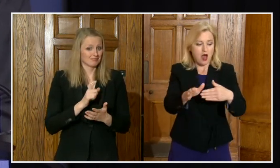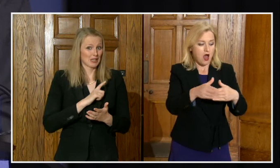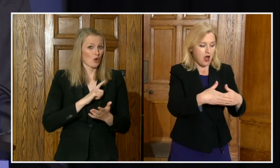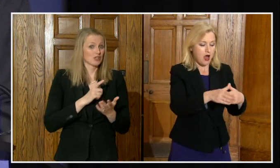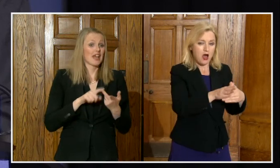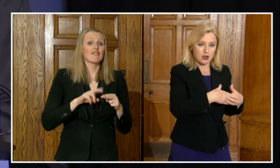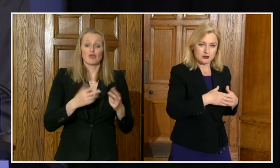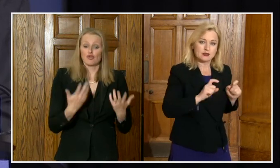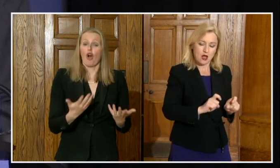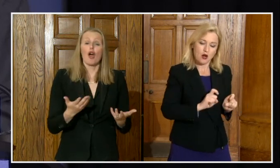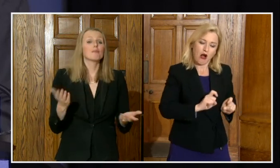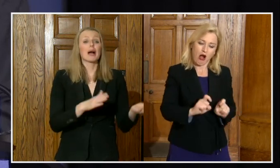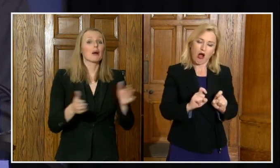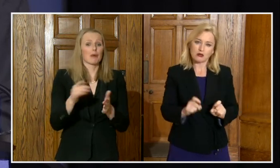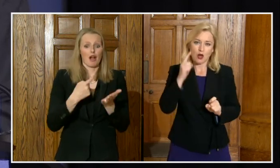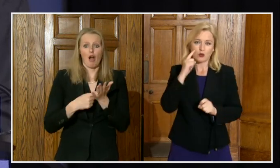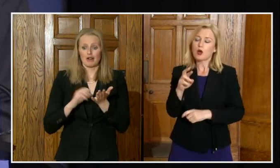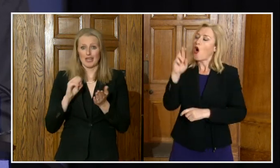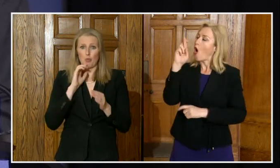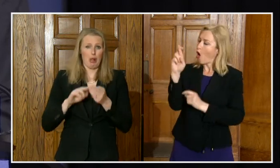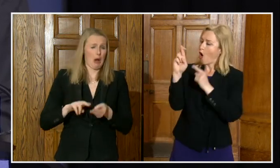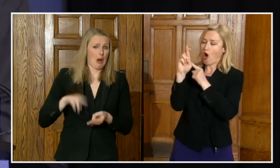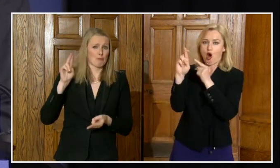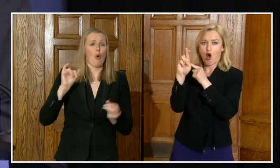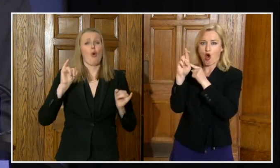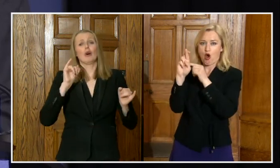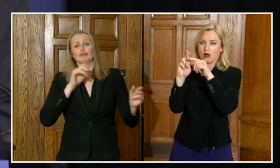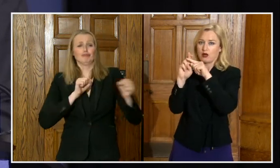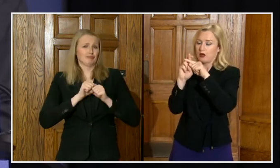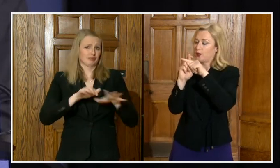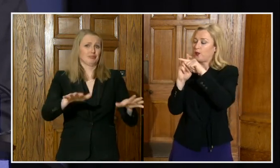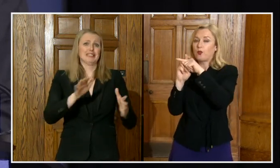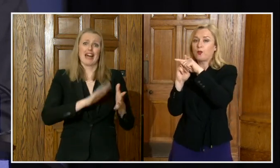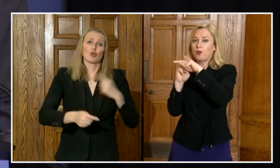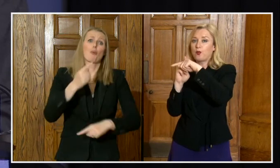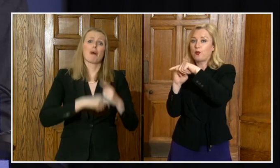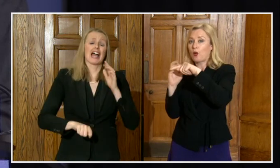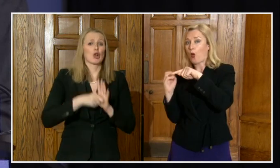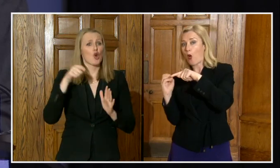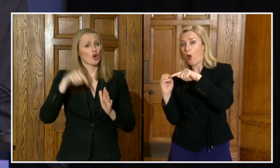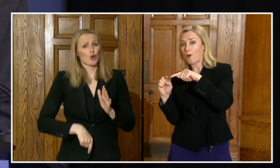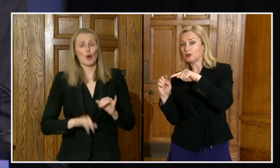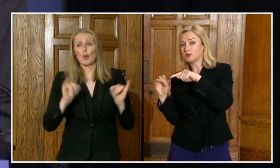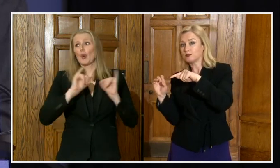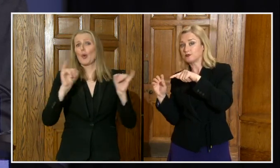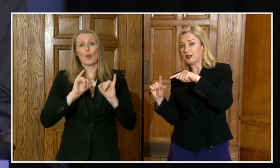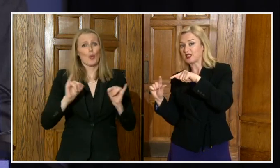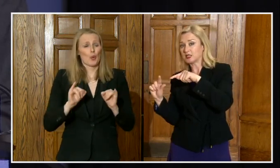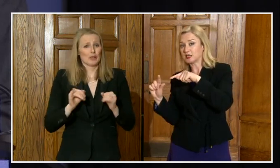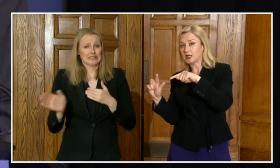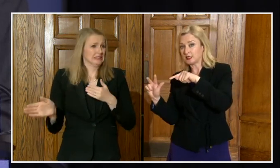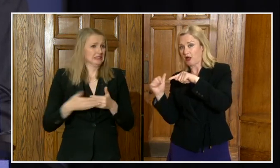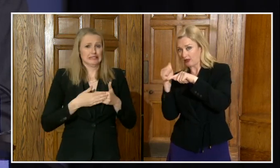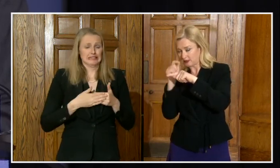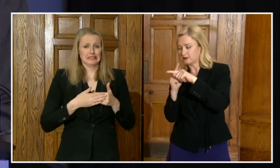our number increase and us then getting back to the situation we had with exponential growth. Now, in